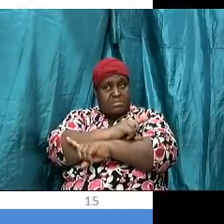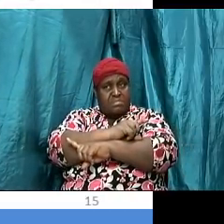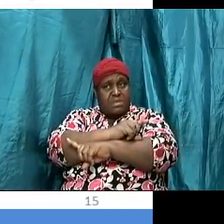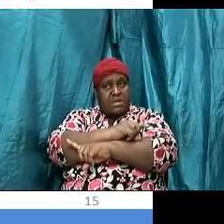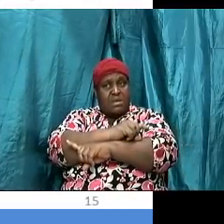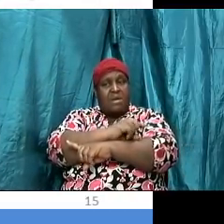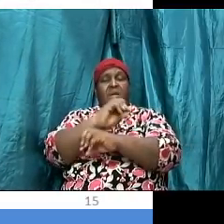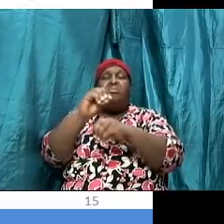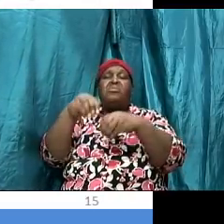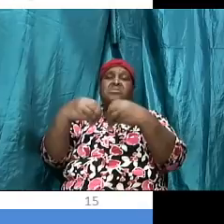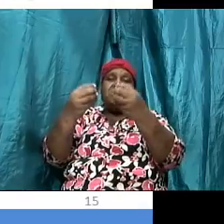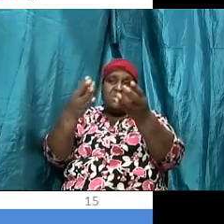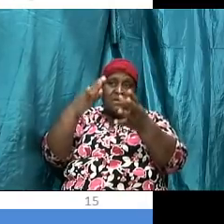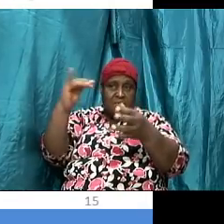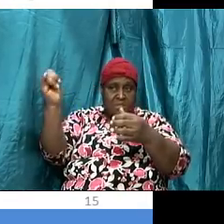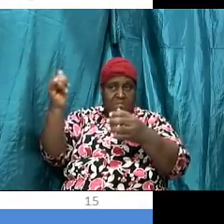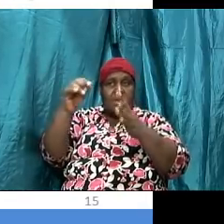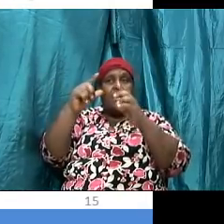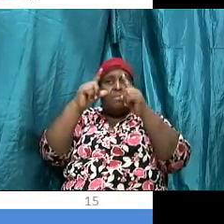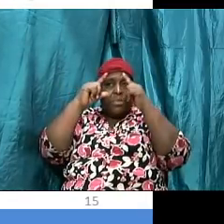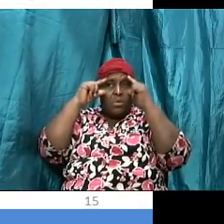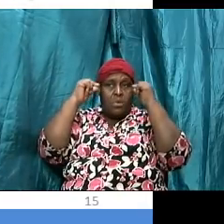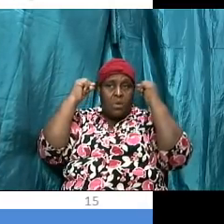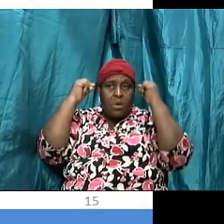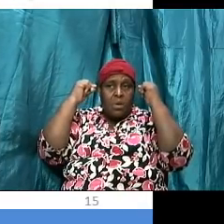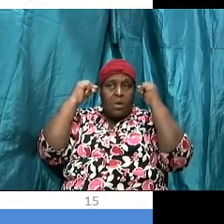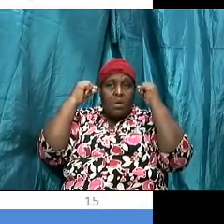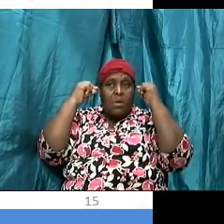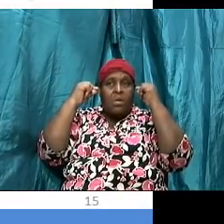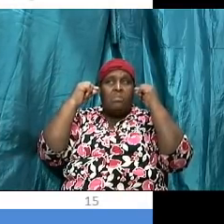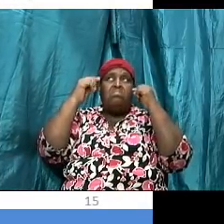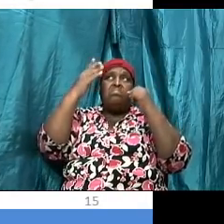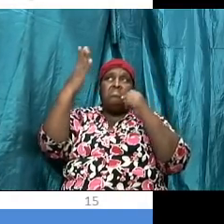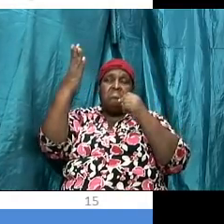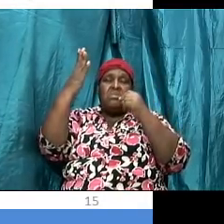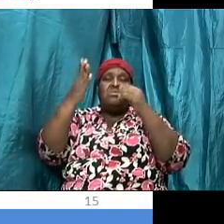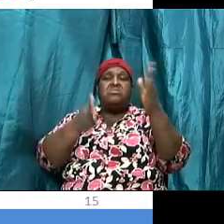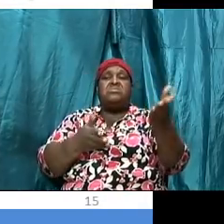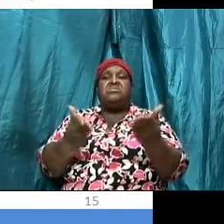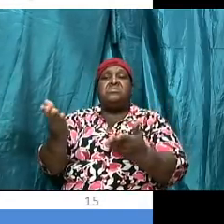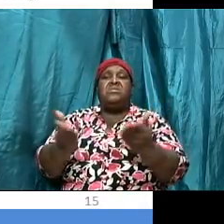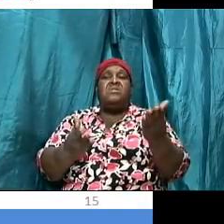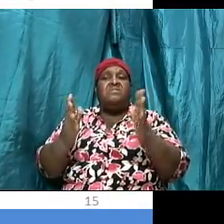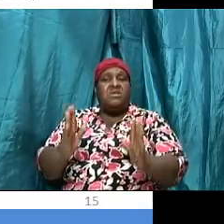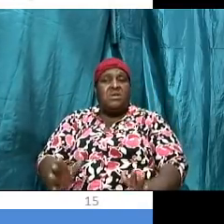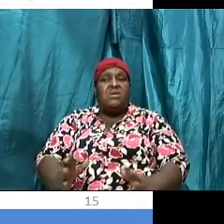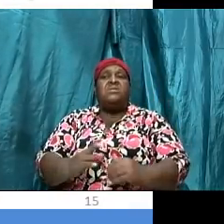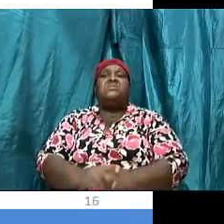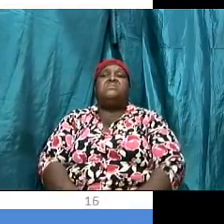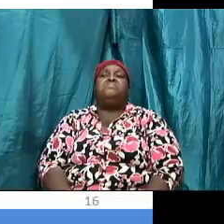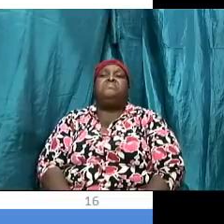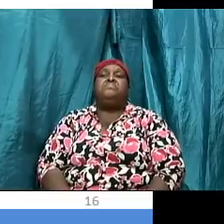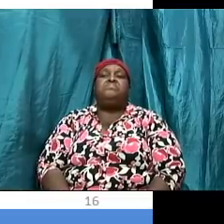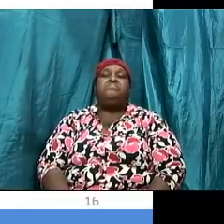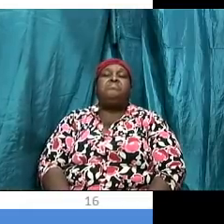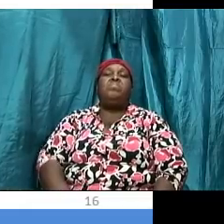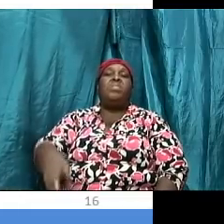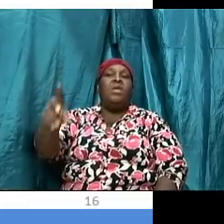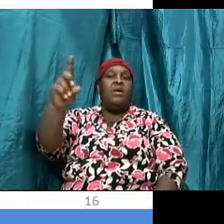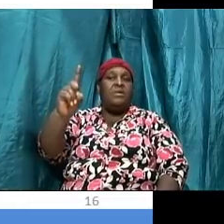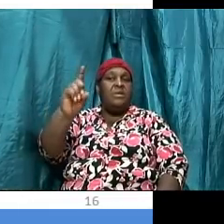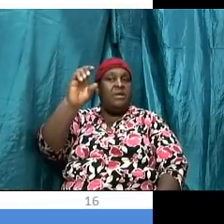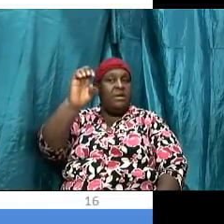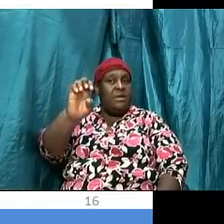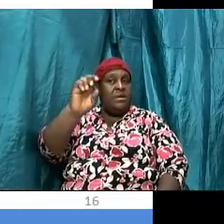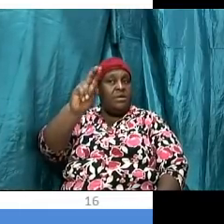given by Moses, by the hand of Moses, thy servant. Amen. Let's move a little further. In Deuteronomy